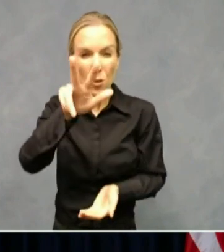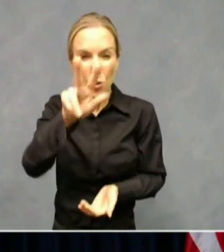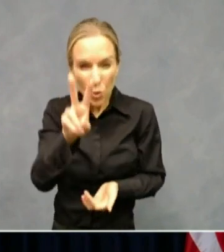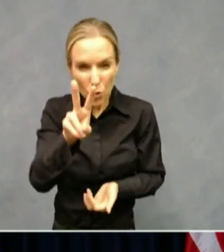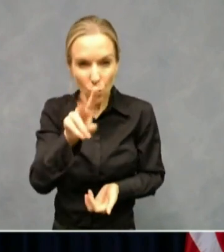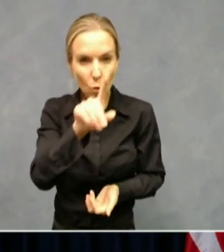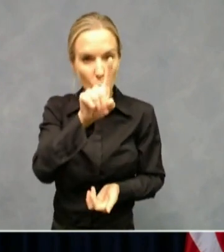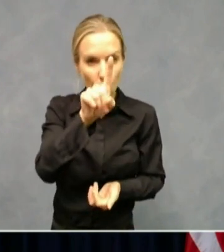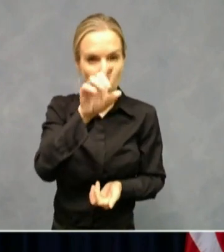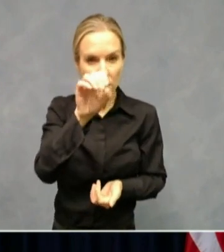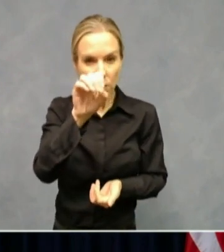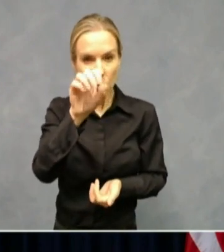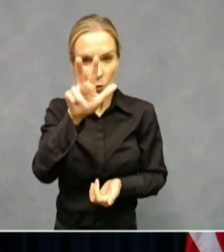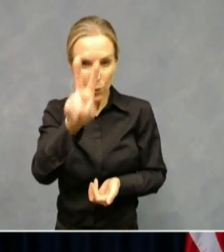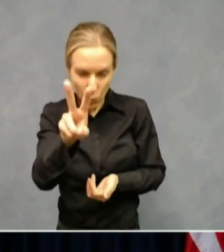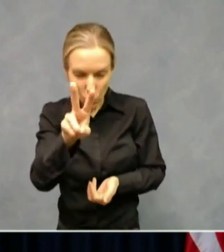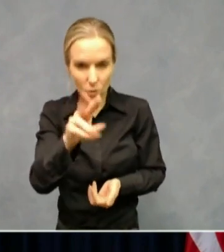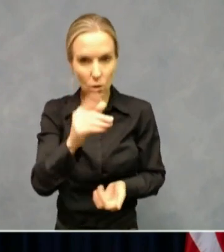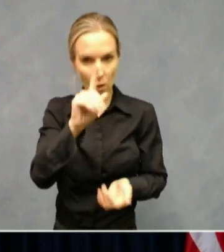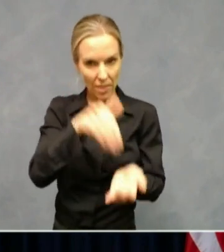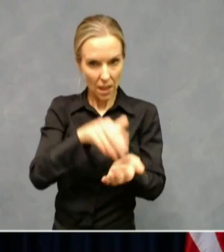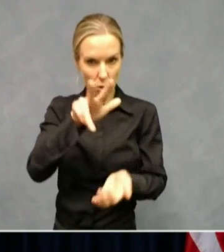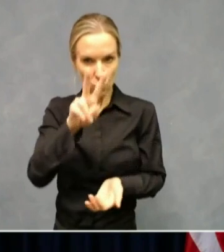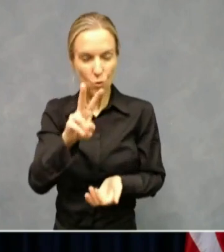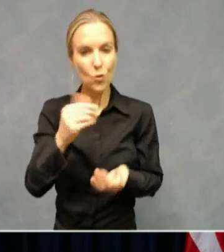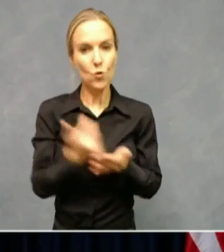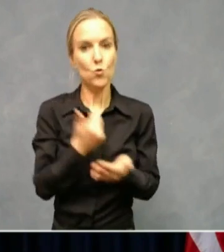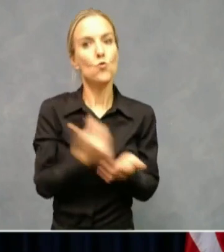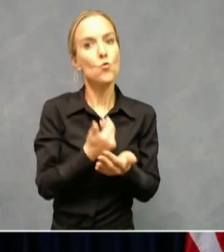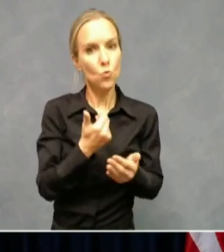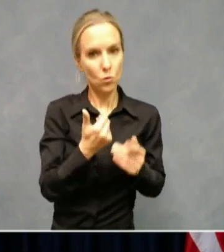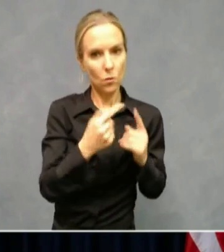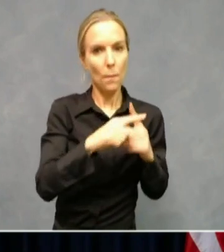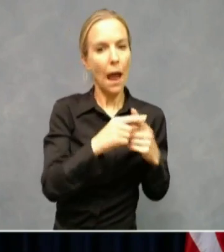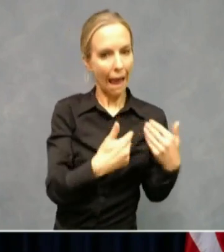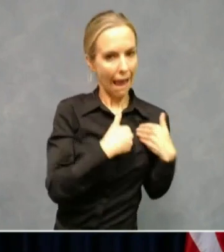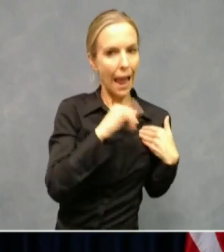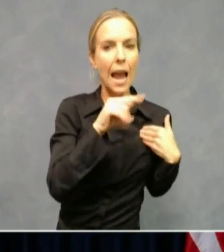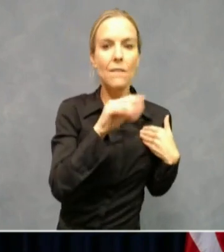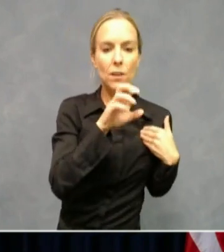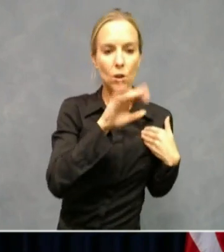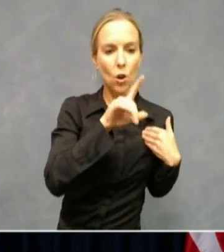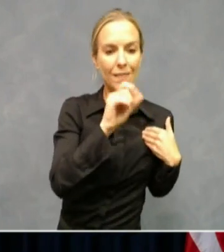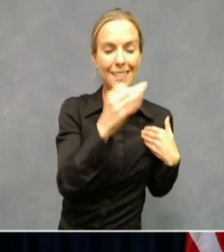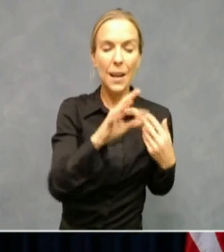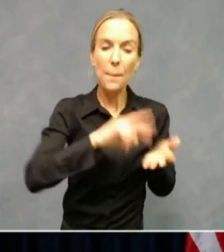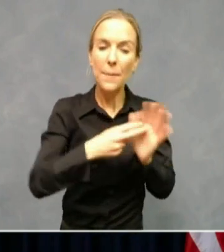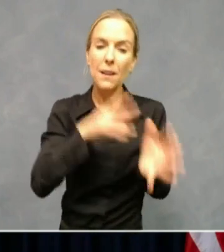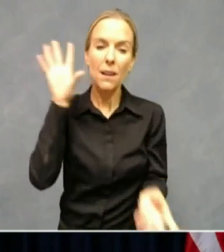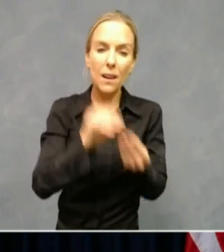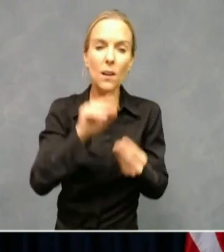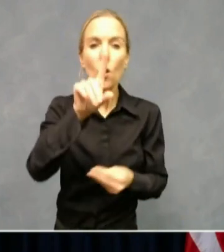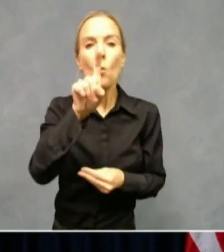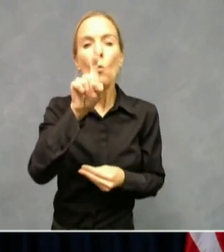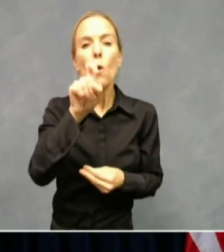1,032 new positive cases of COVID-19. Brings our total cases to